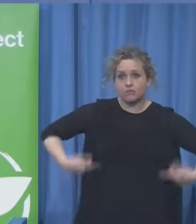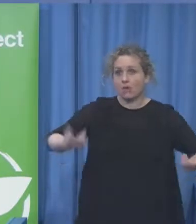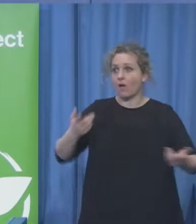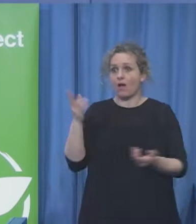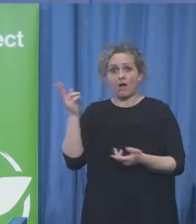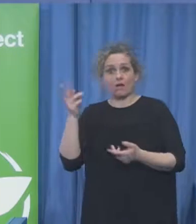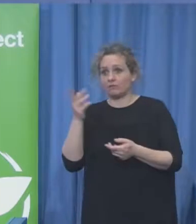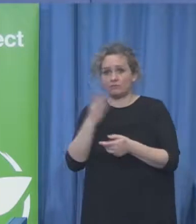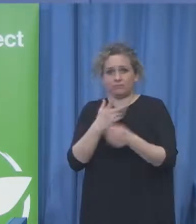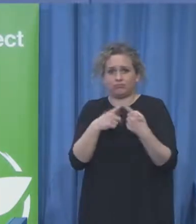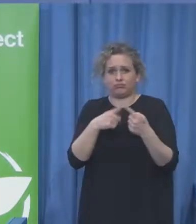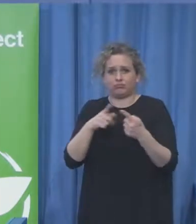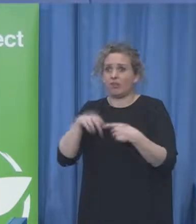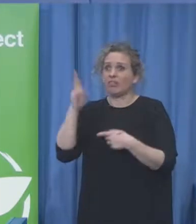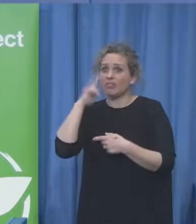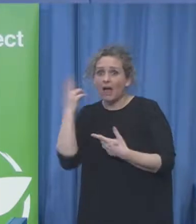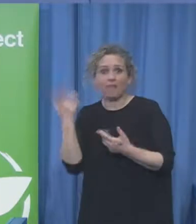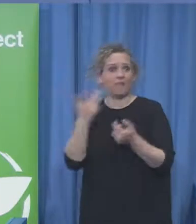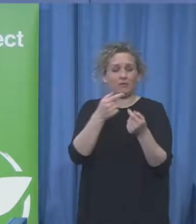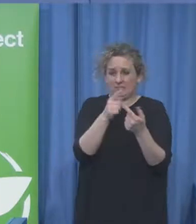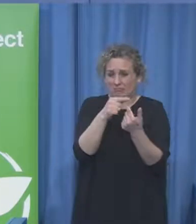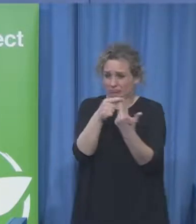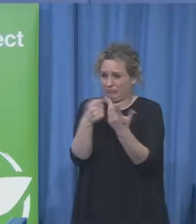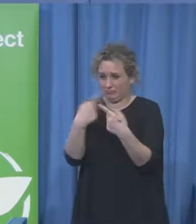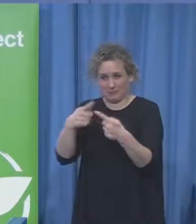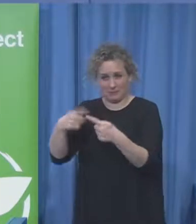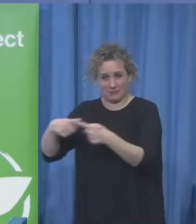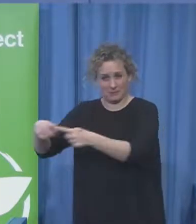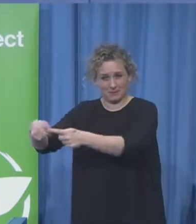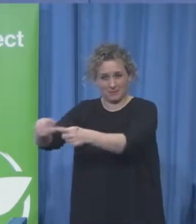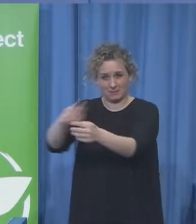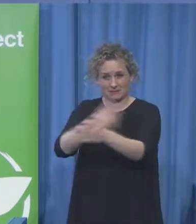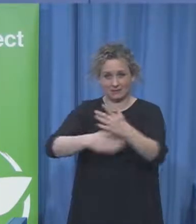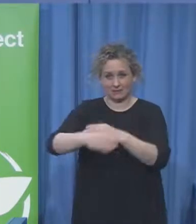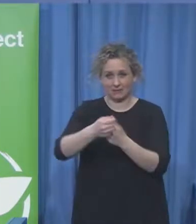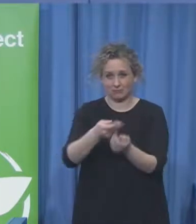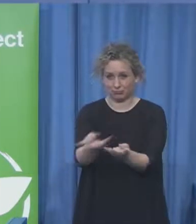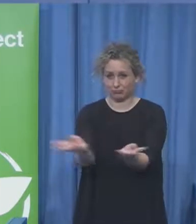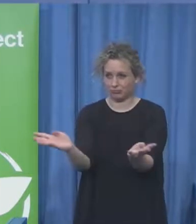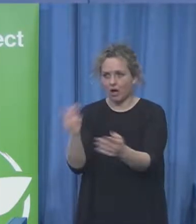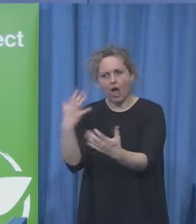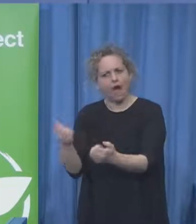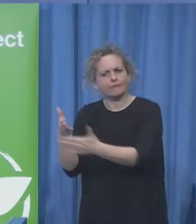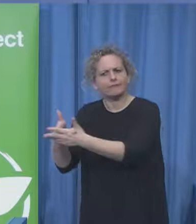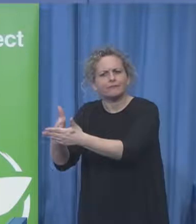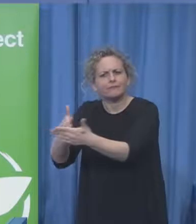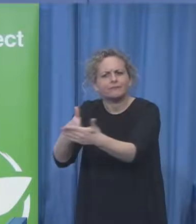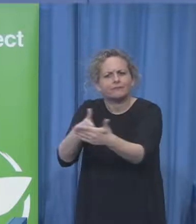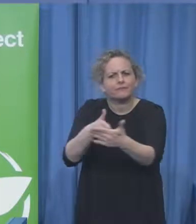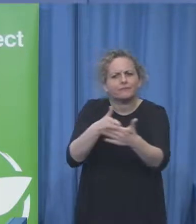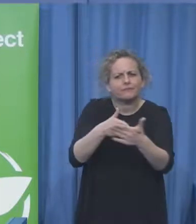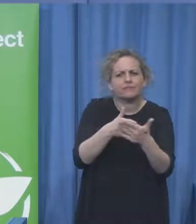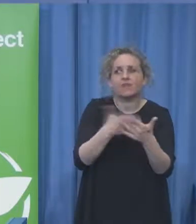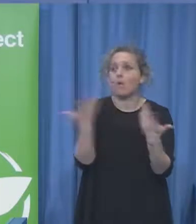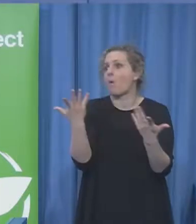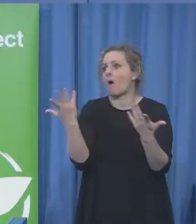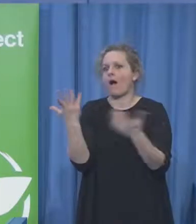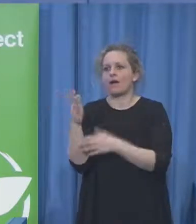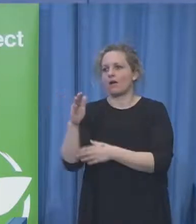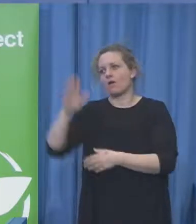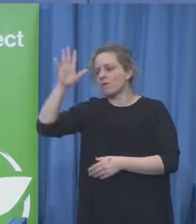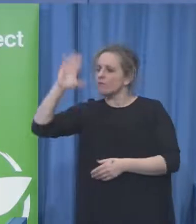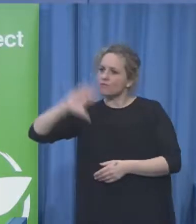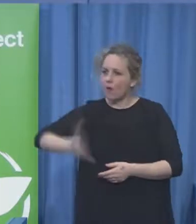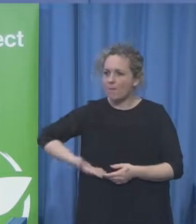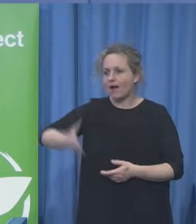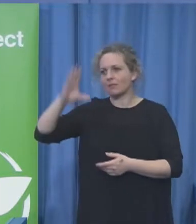also addressed the issue of intersectionality between disability and gender. I will go quickly through the other elements you